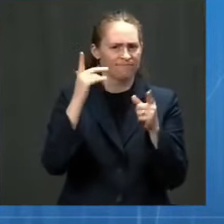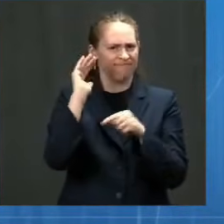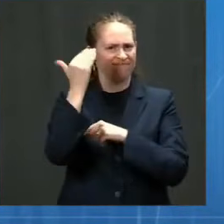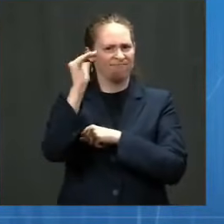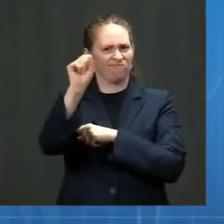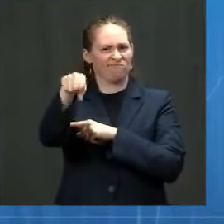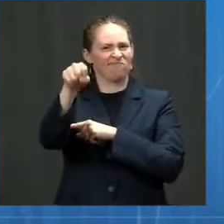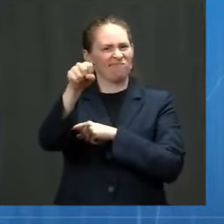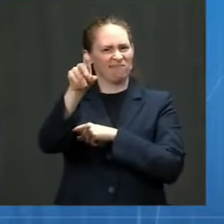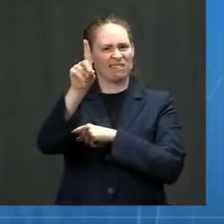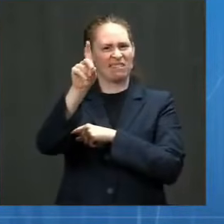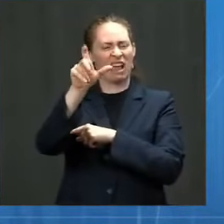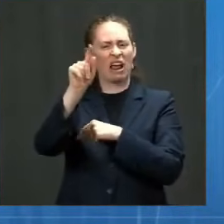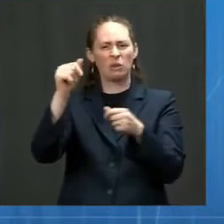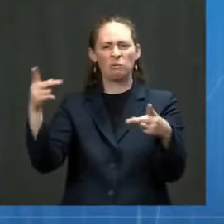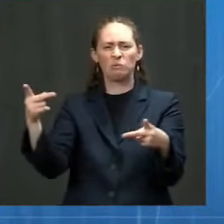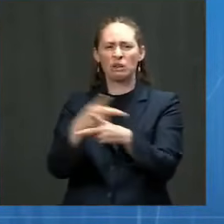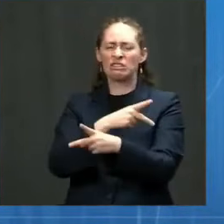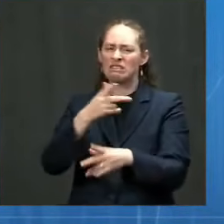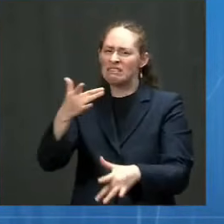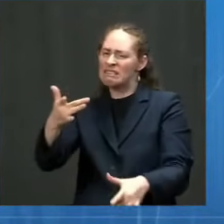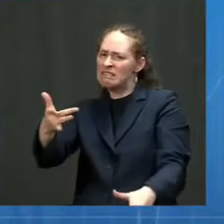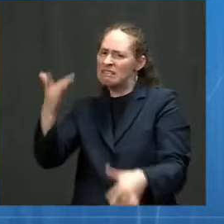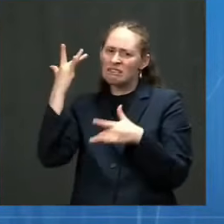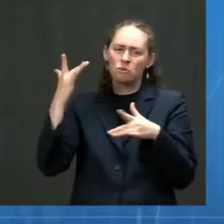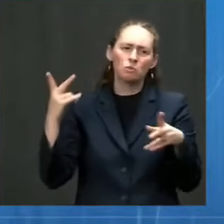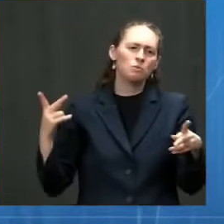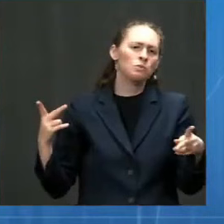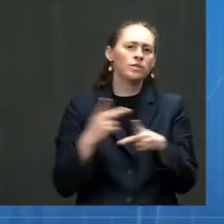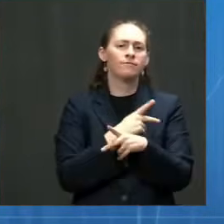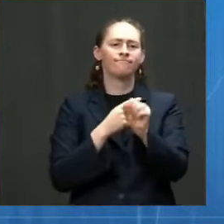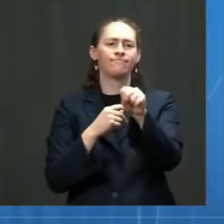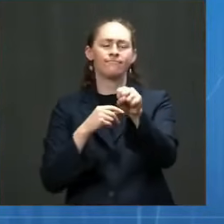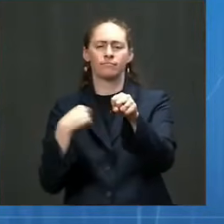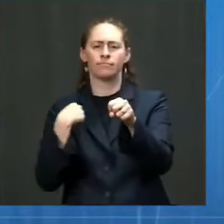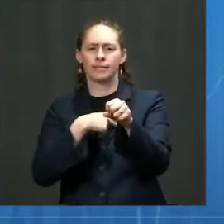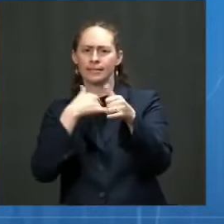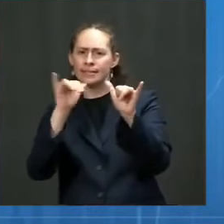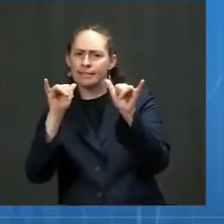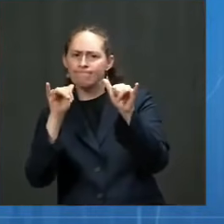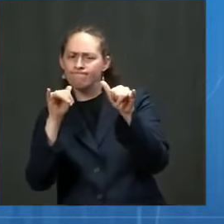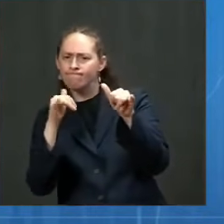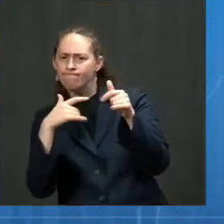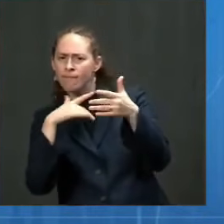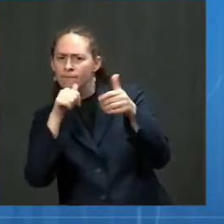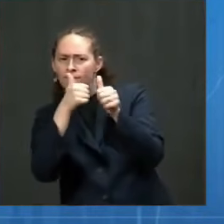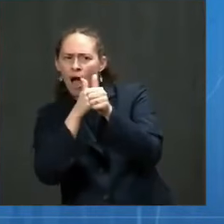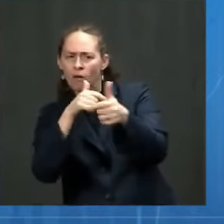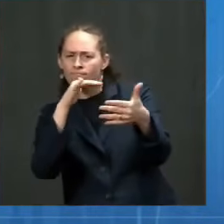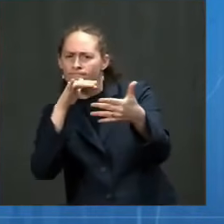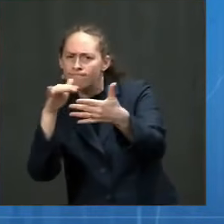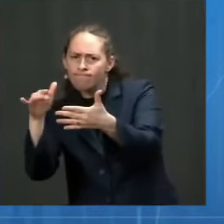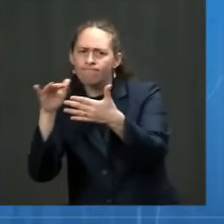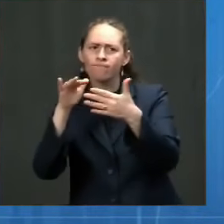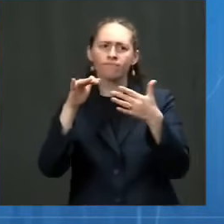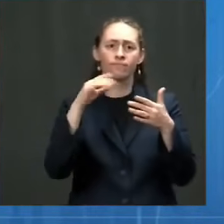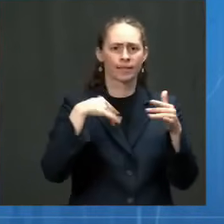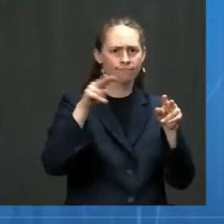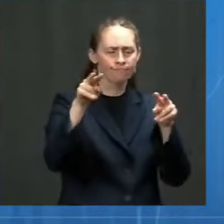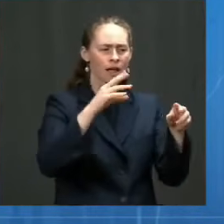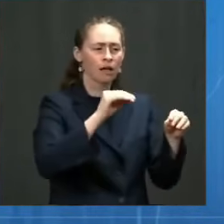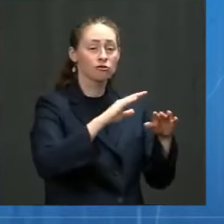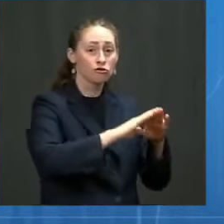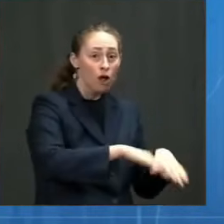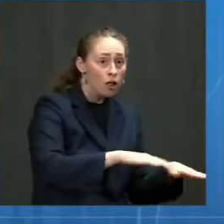disease. We continue to monitor this, not just in adults, but also in children. But I do want to highlight a couple of things that continue